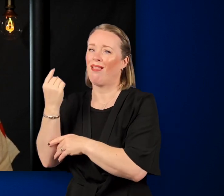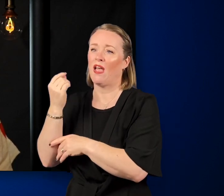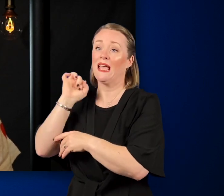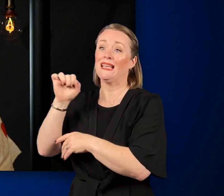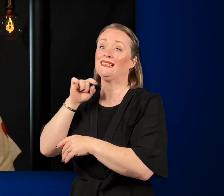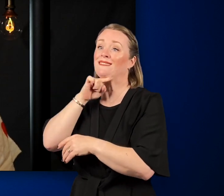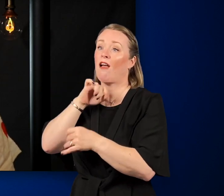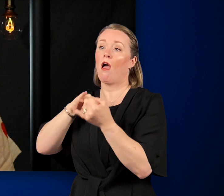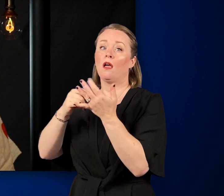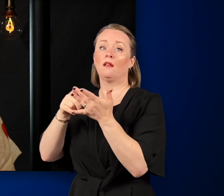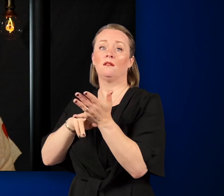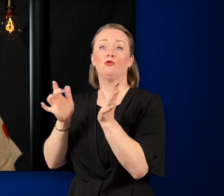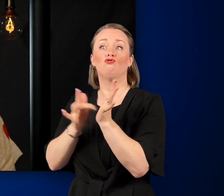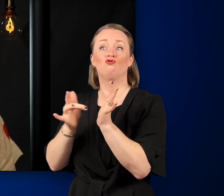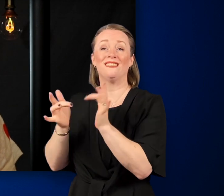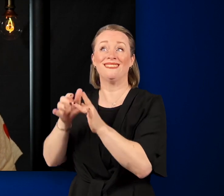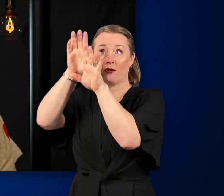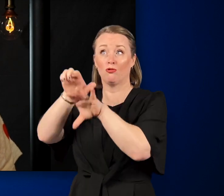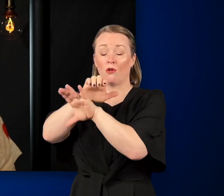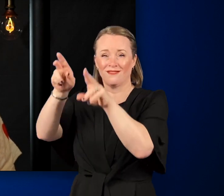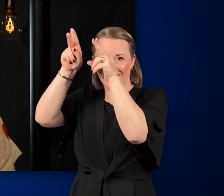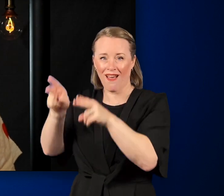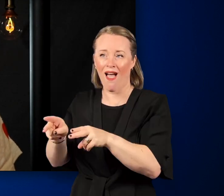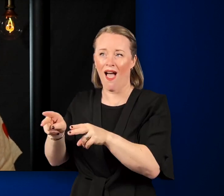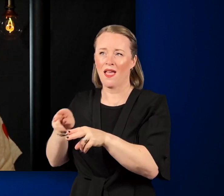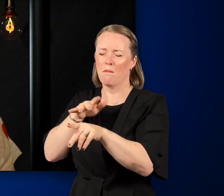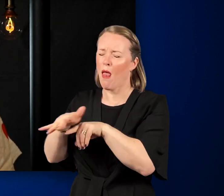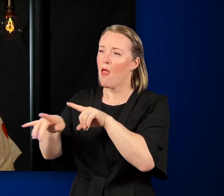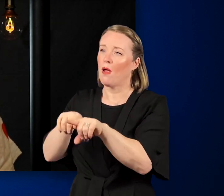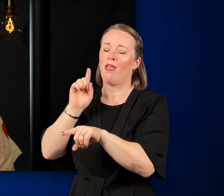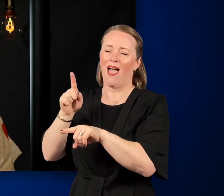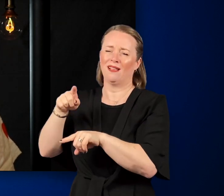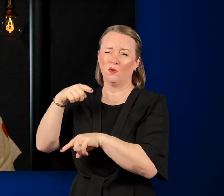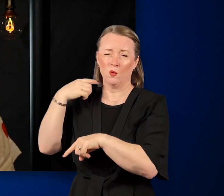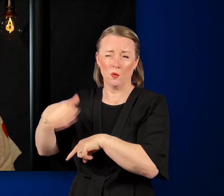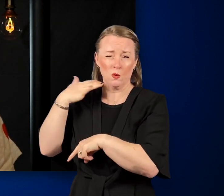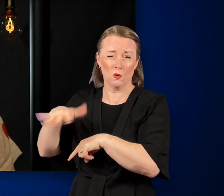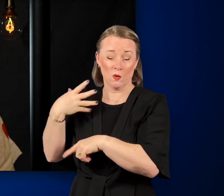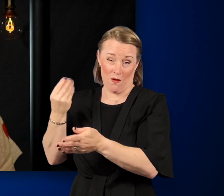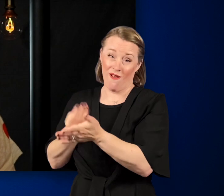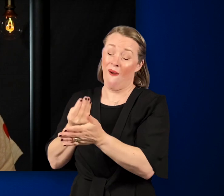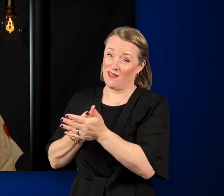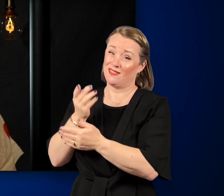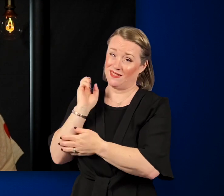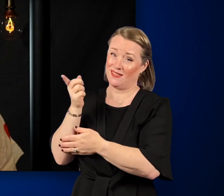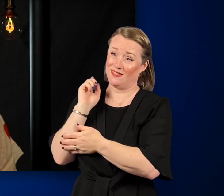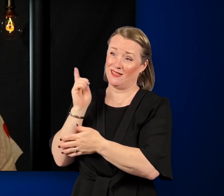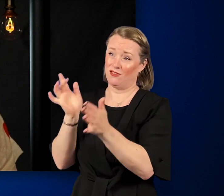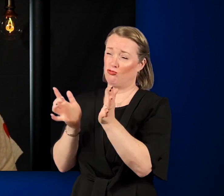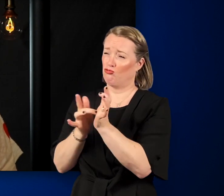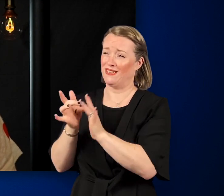on the cross, his life's blood, and the last breath of life in his body. It cost Jesus